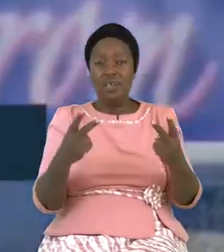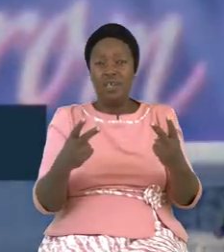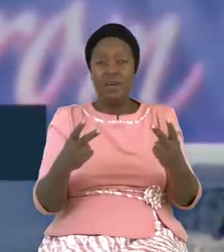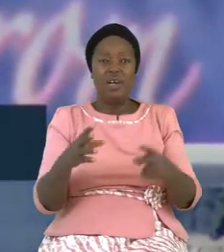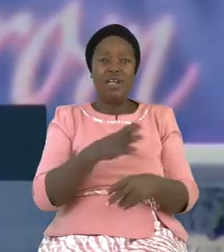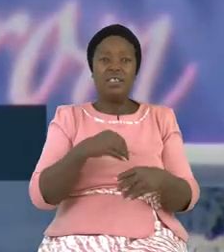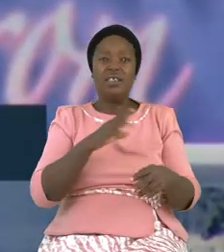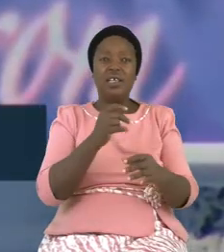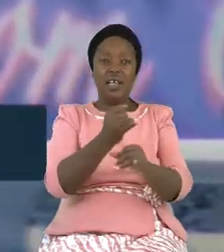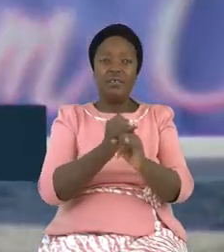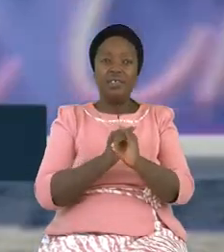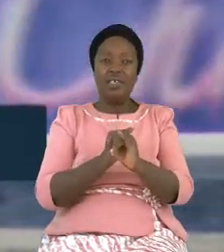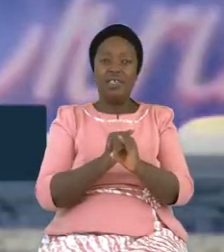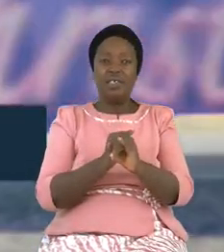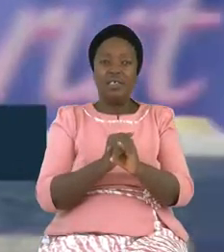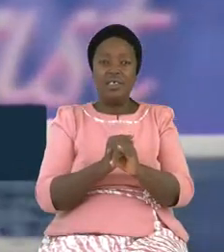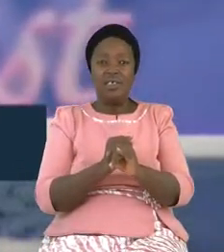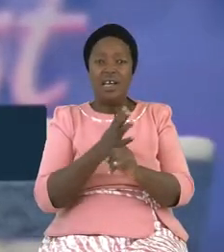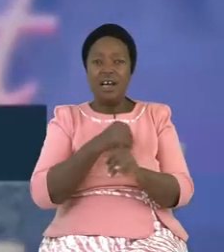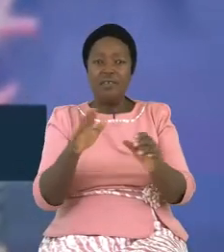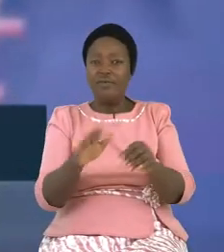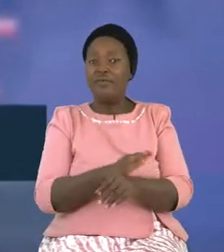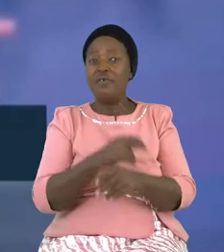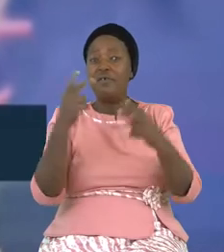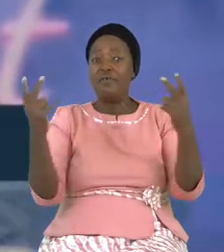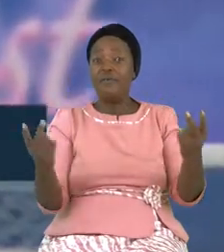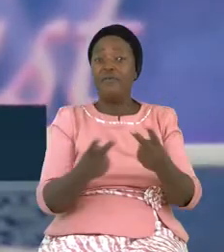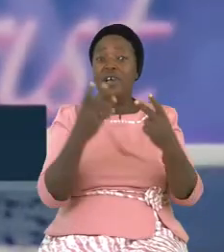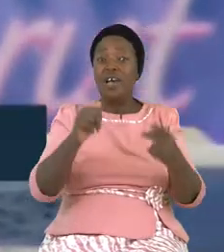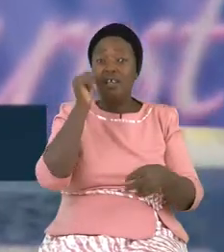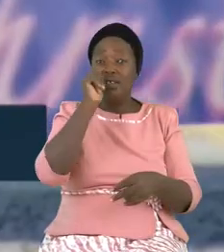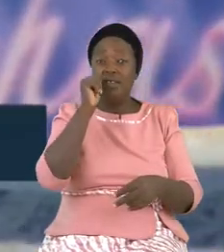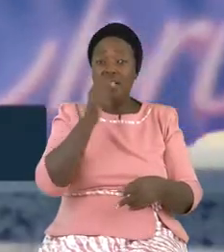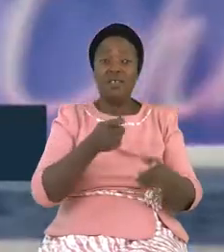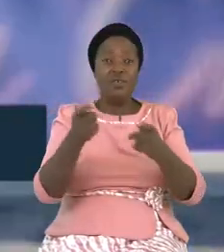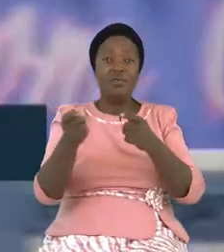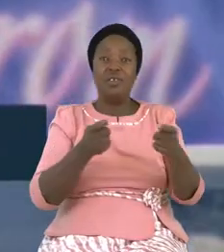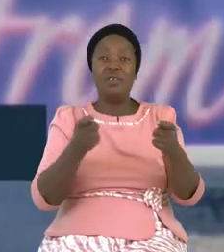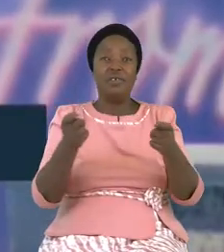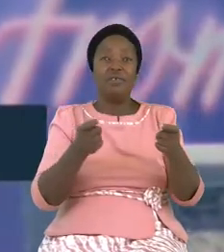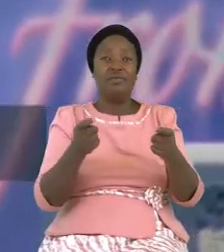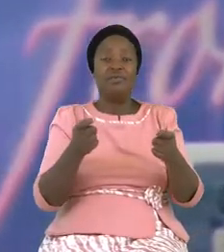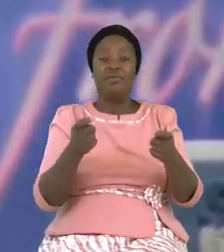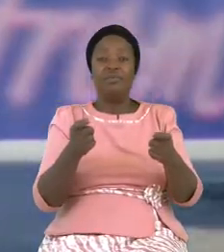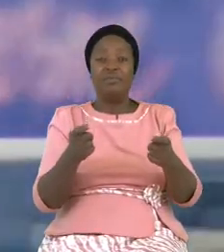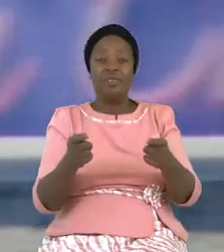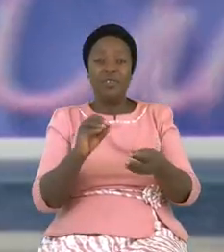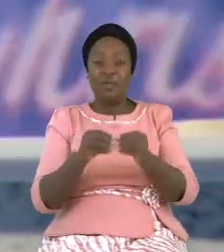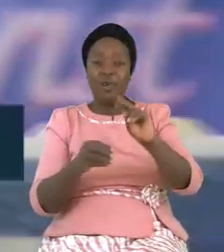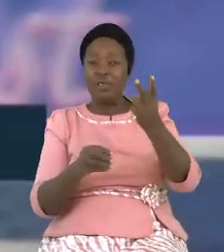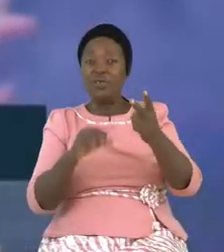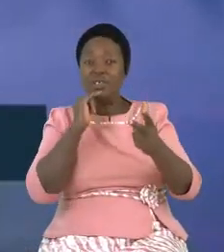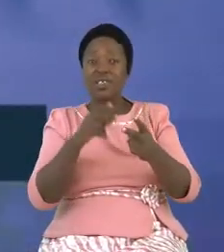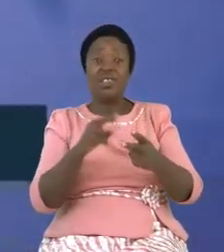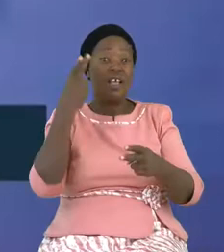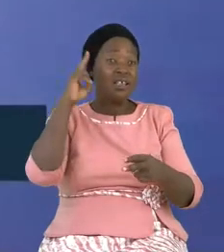have, and it is full victory and daily dominion. Point number two is the history of forgotten